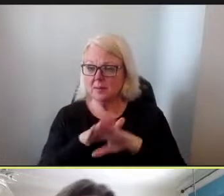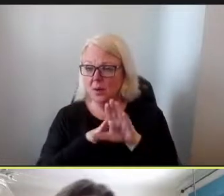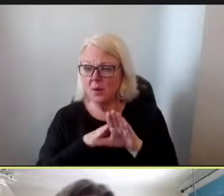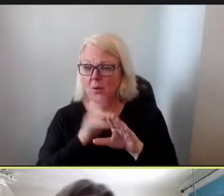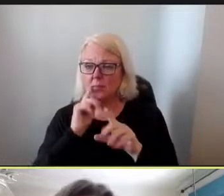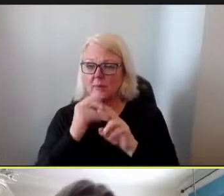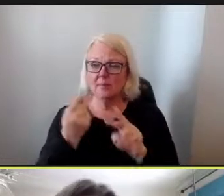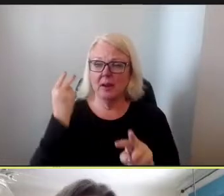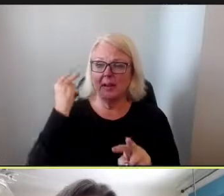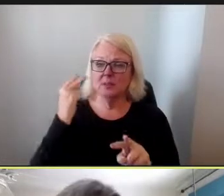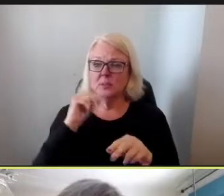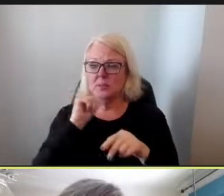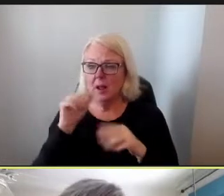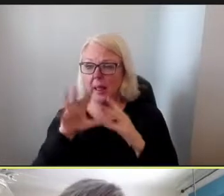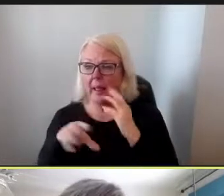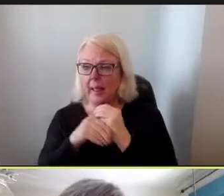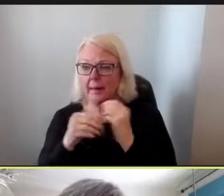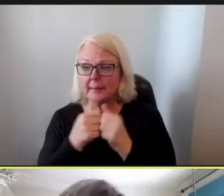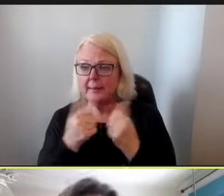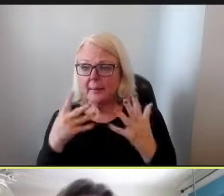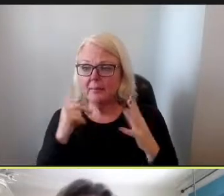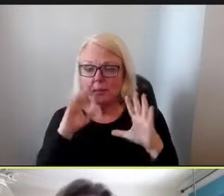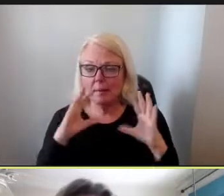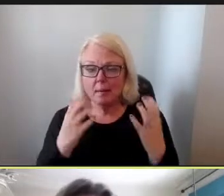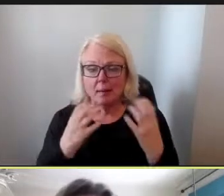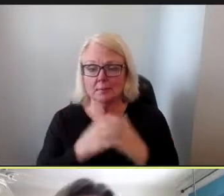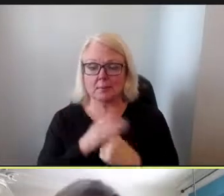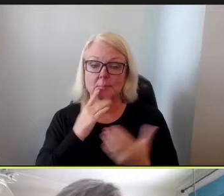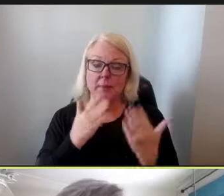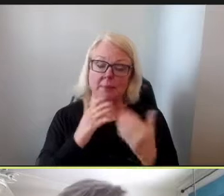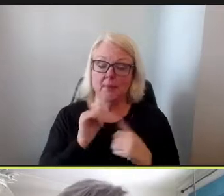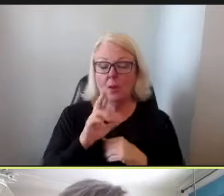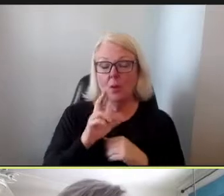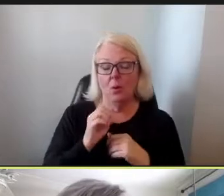reflection are not adding anything to the classroom. Maybe they are.